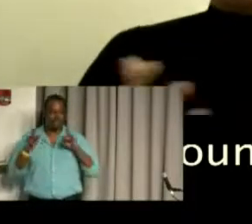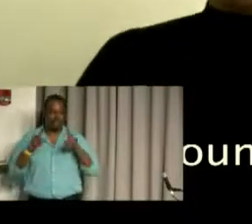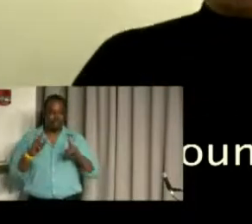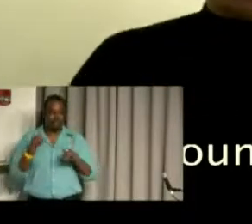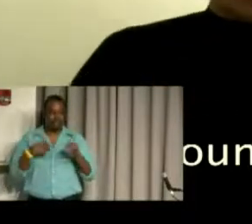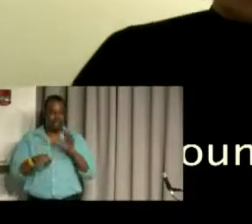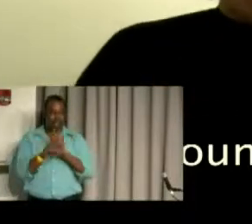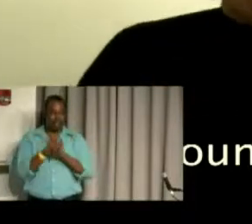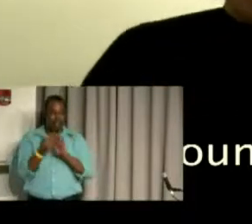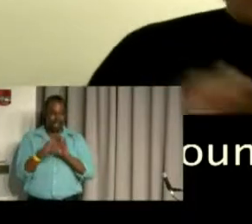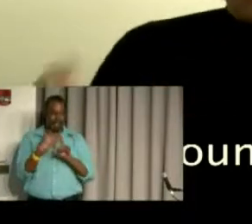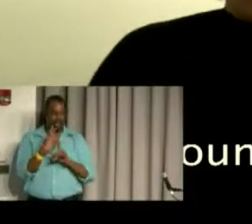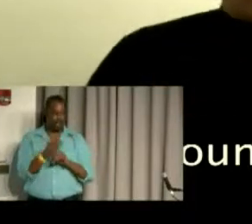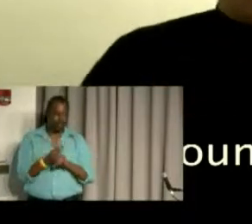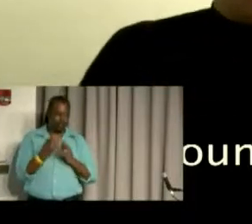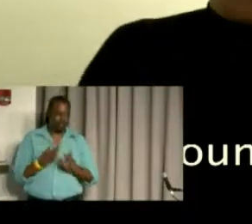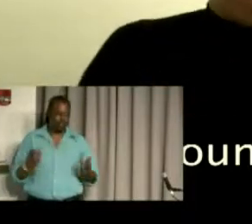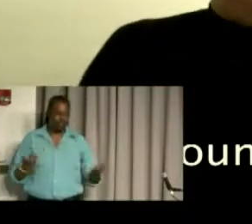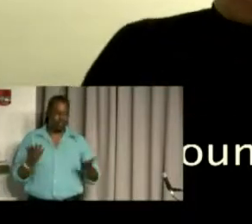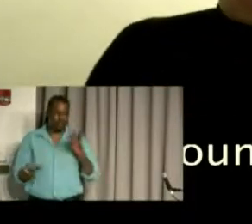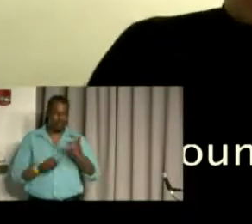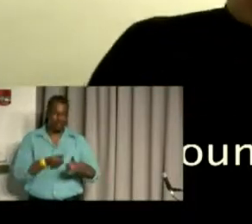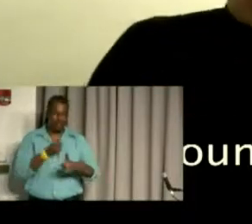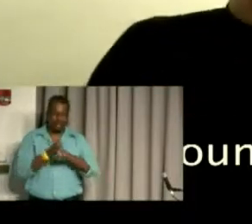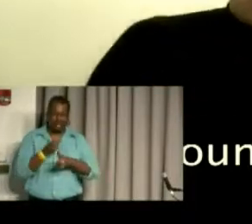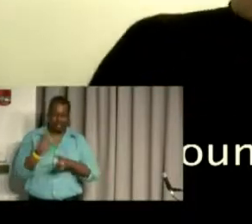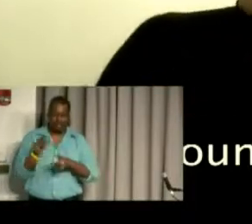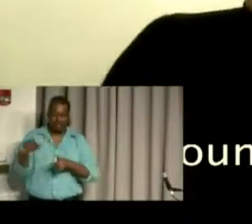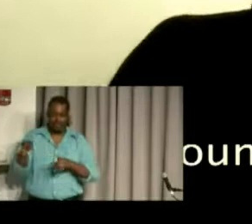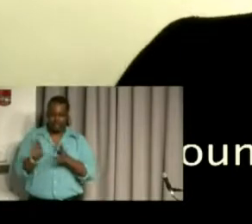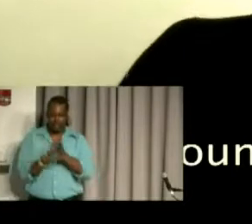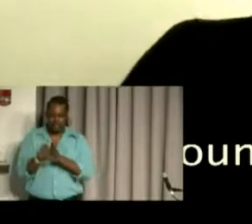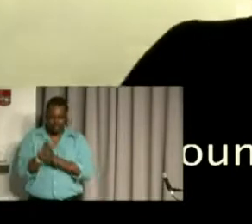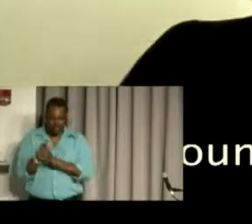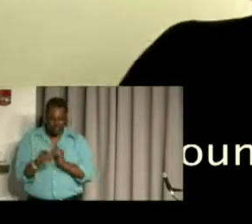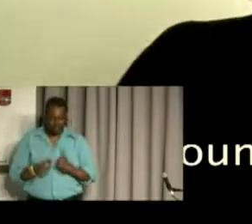or historic resources that might be impacted by their development.